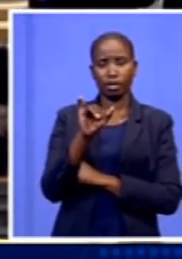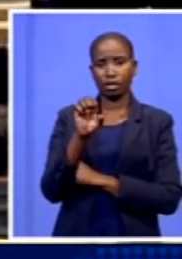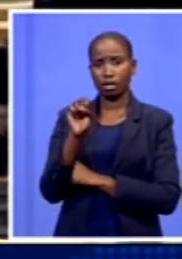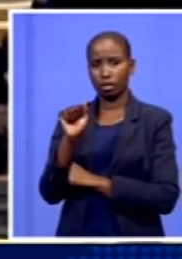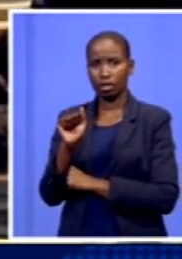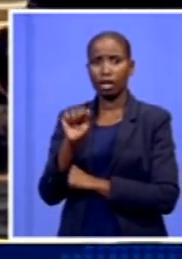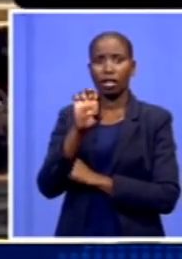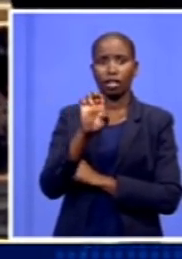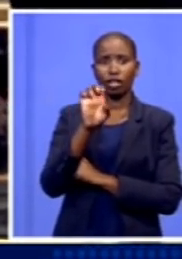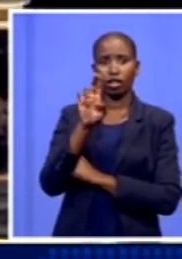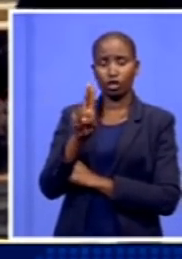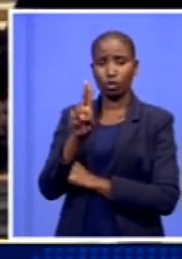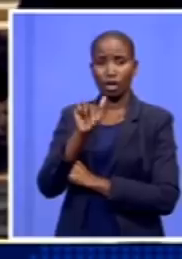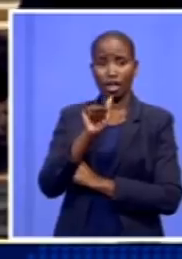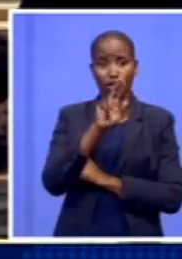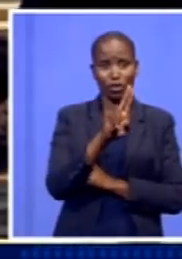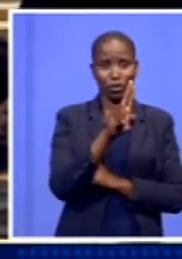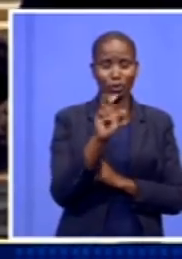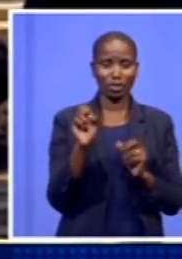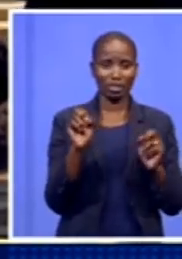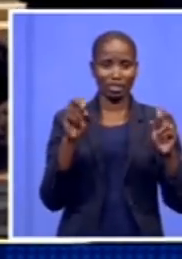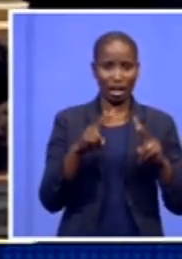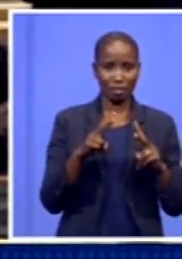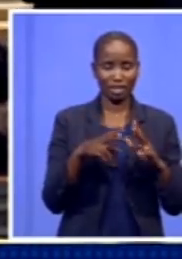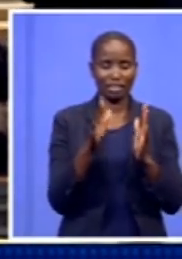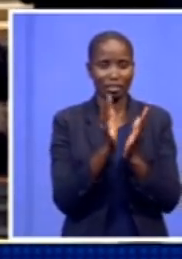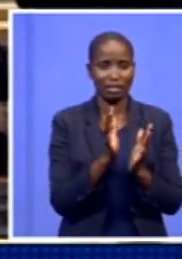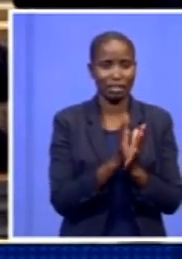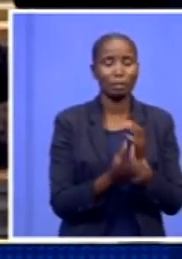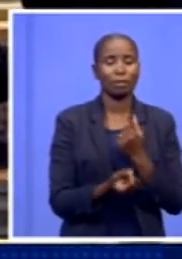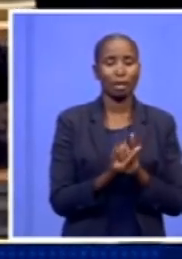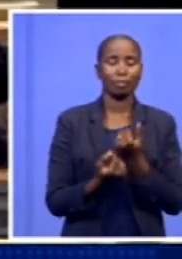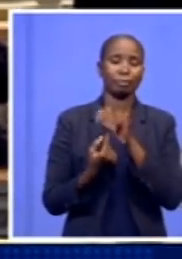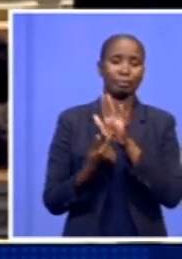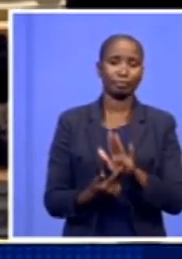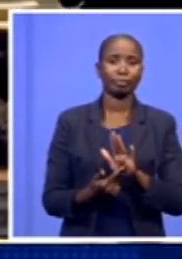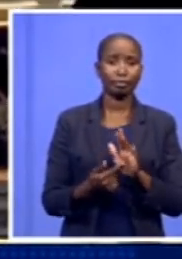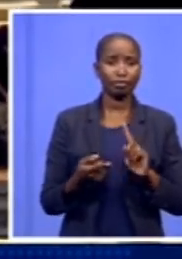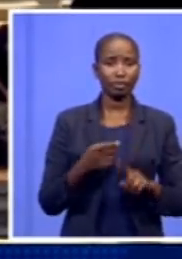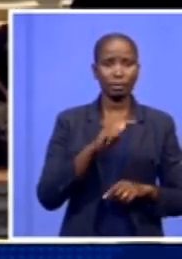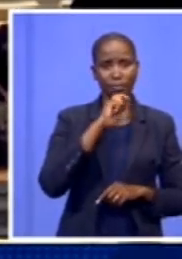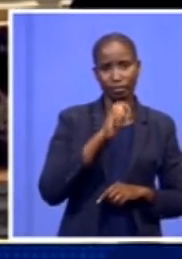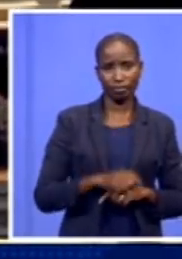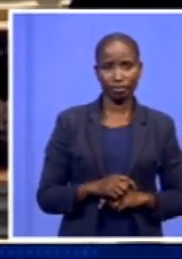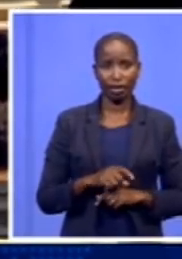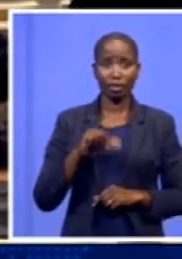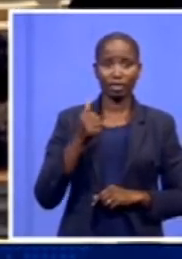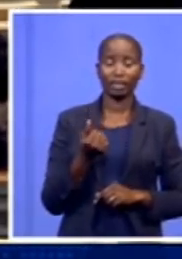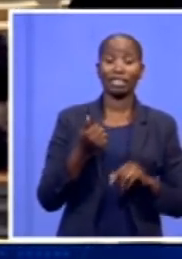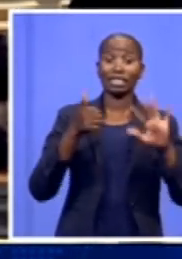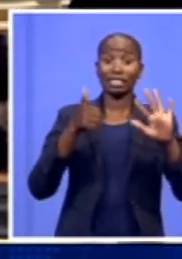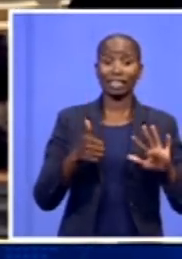been throwing forward to it for the better part of the morning, the first 6 African countries that will receive